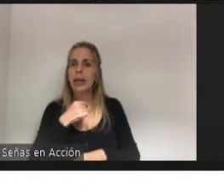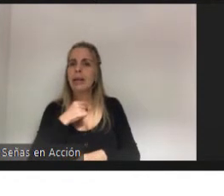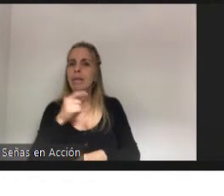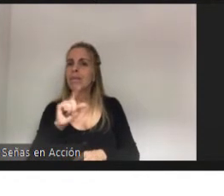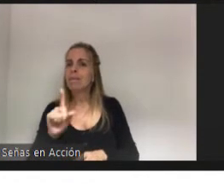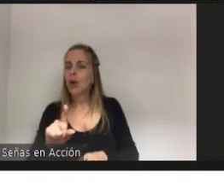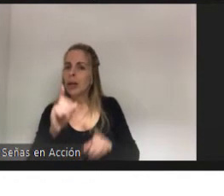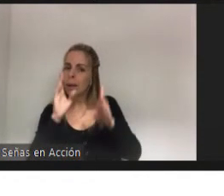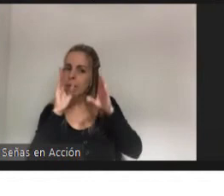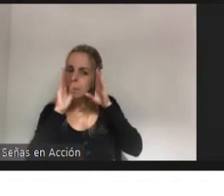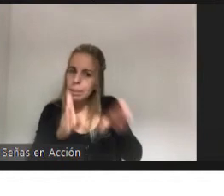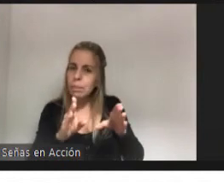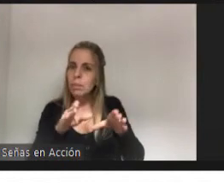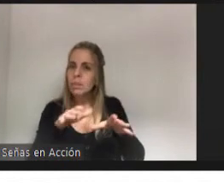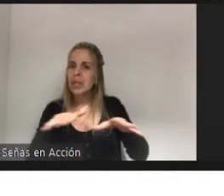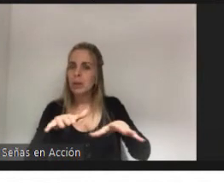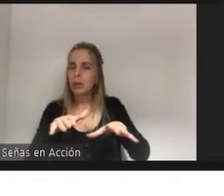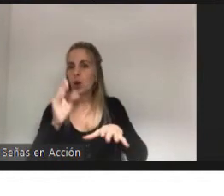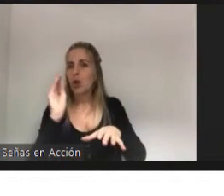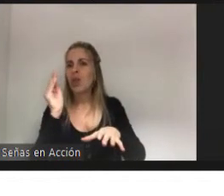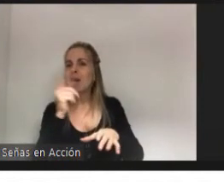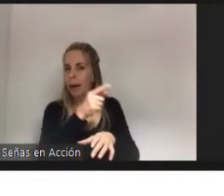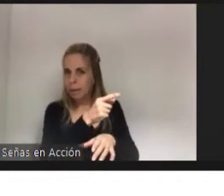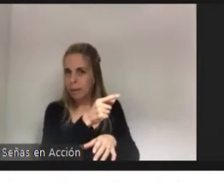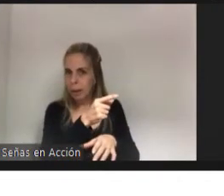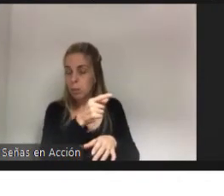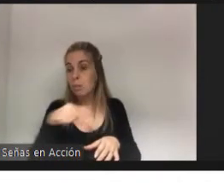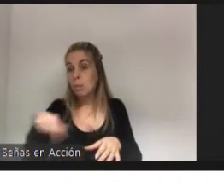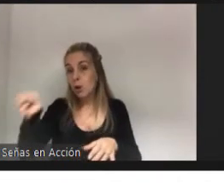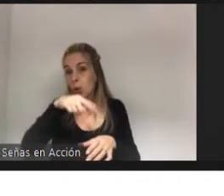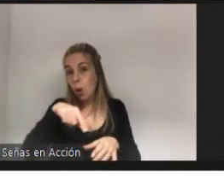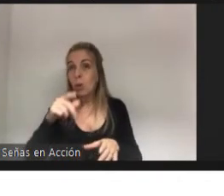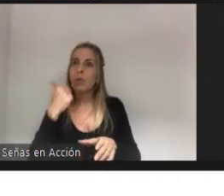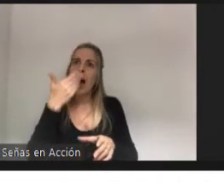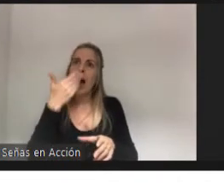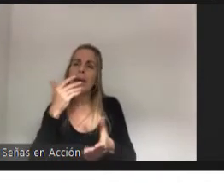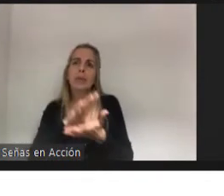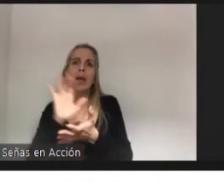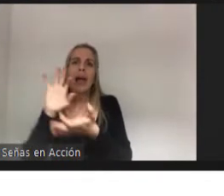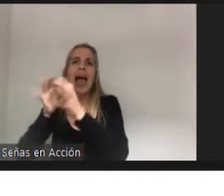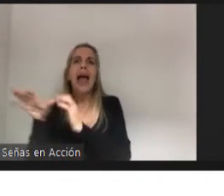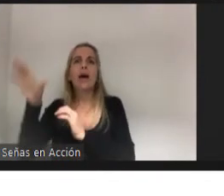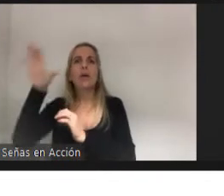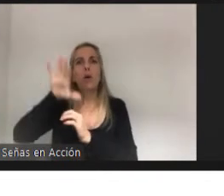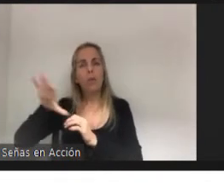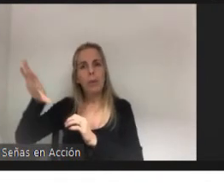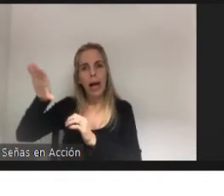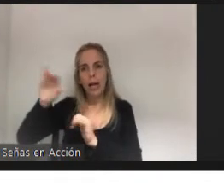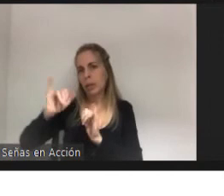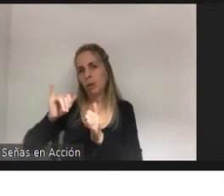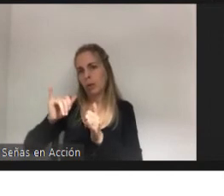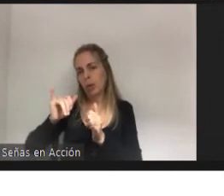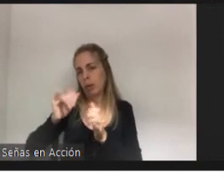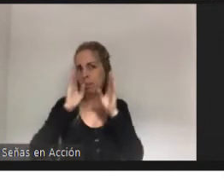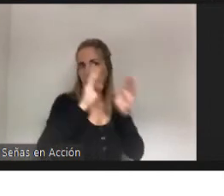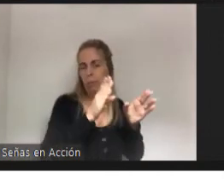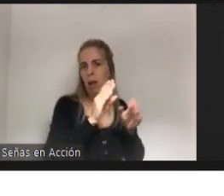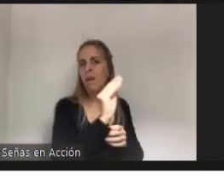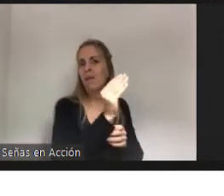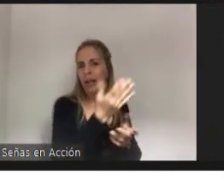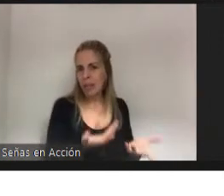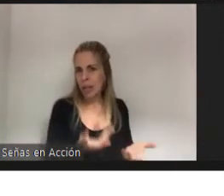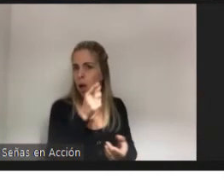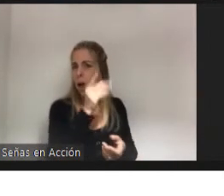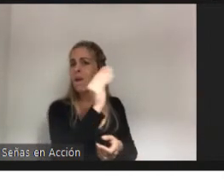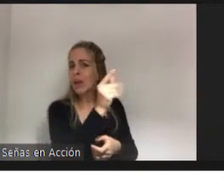focus so much on Brazil's situation. But when you talk about Europe, it is unavoidable for us not to